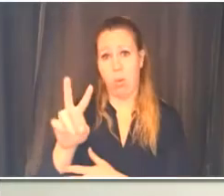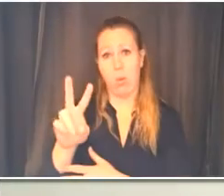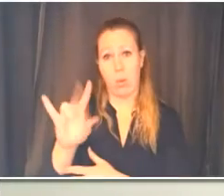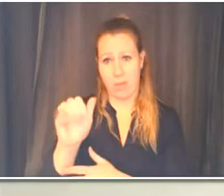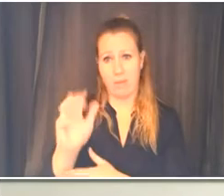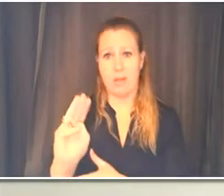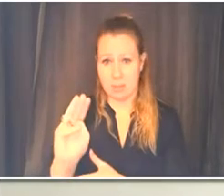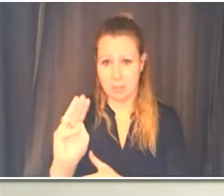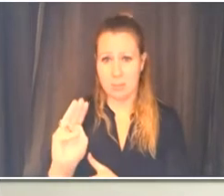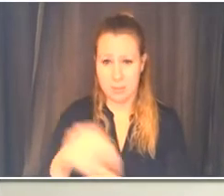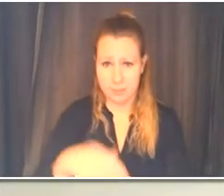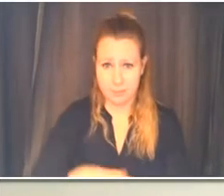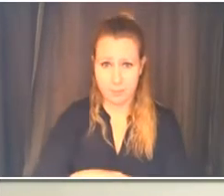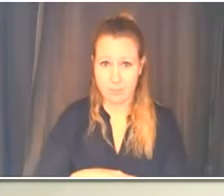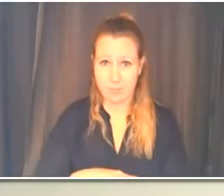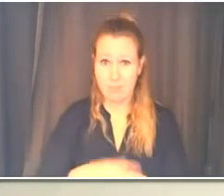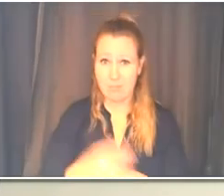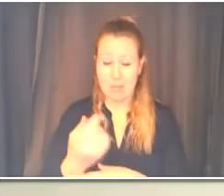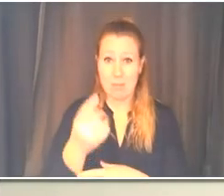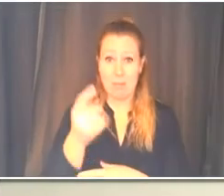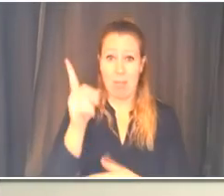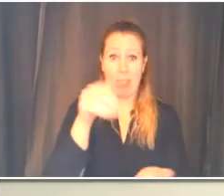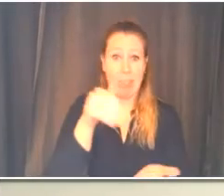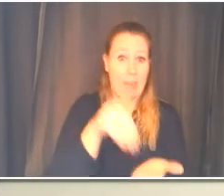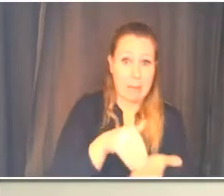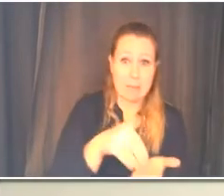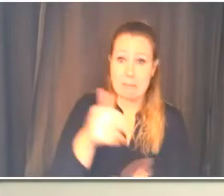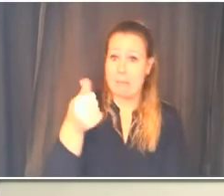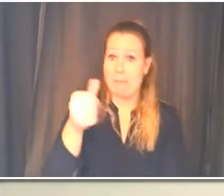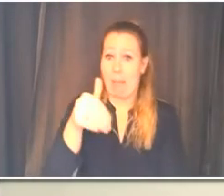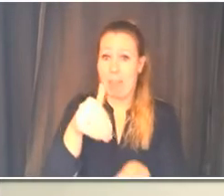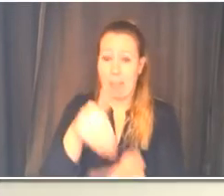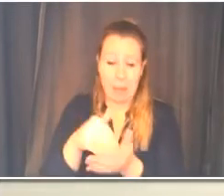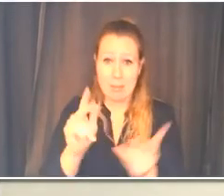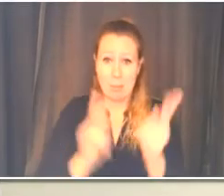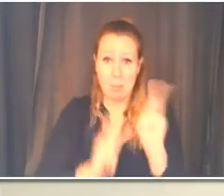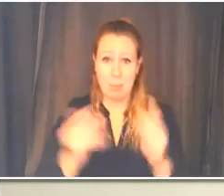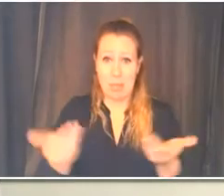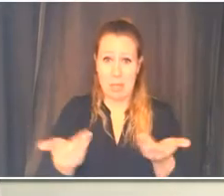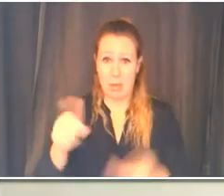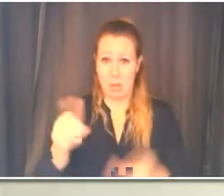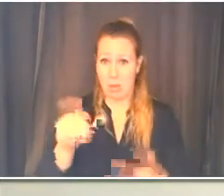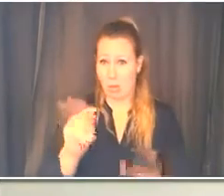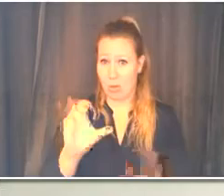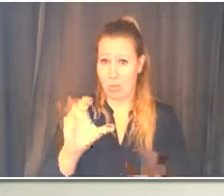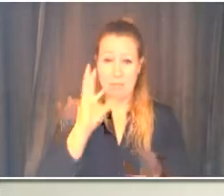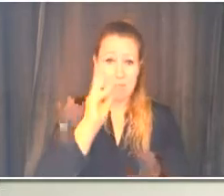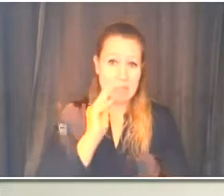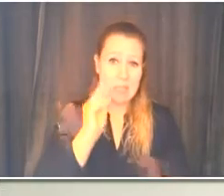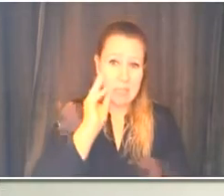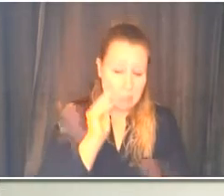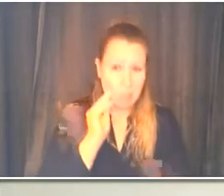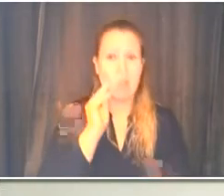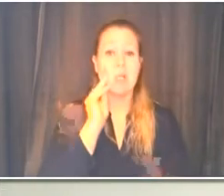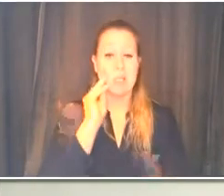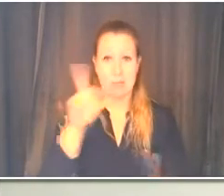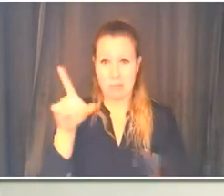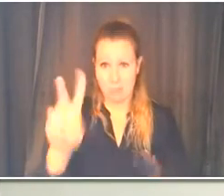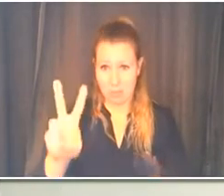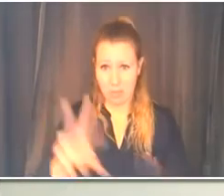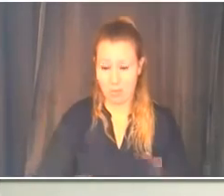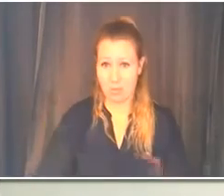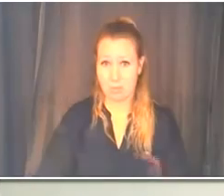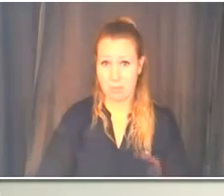can to help these individuals I mean I know that's that's what you want to happen I I that that's our big